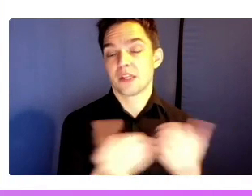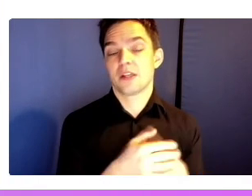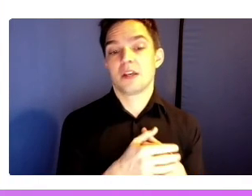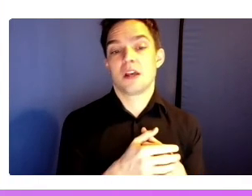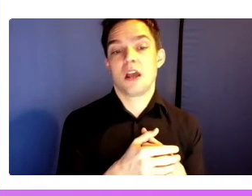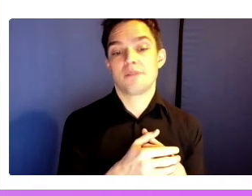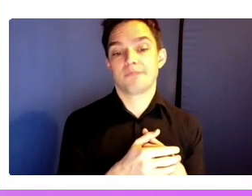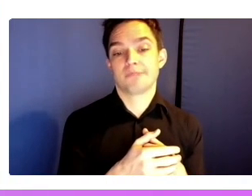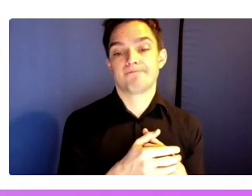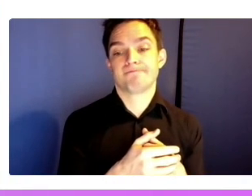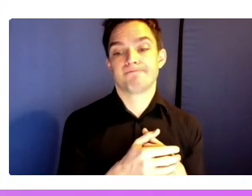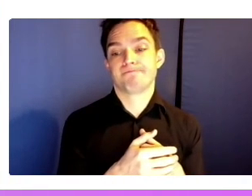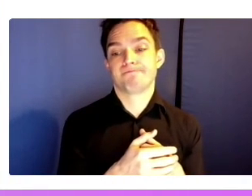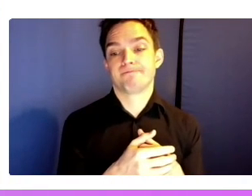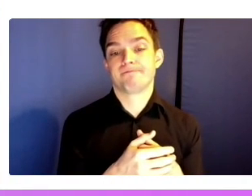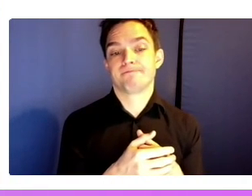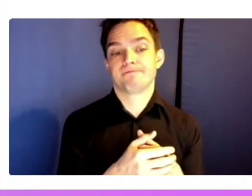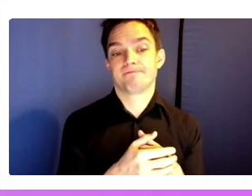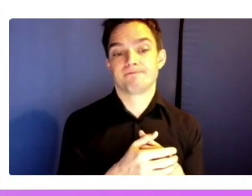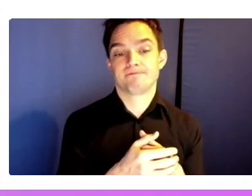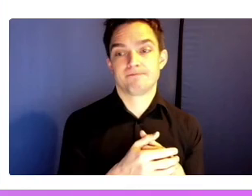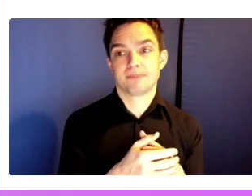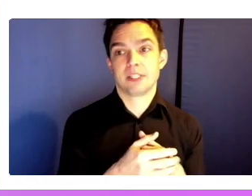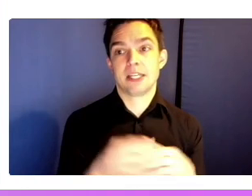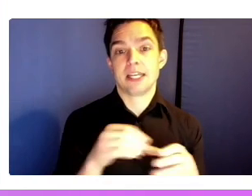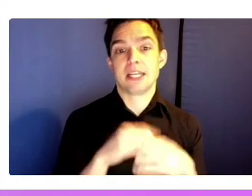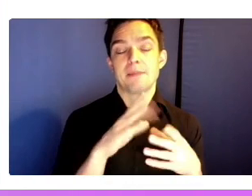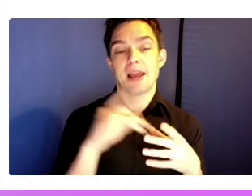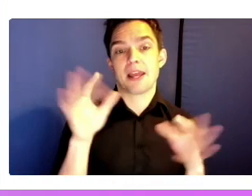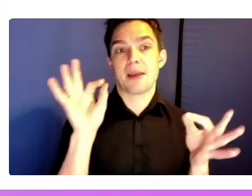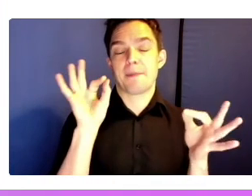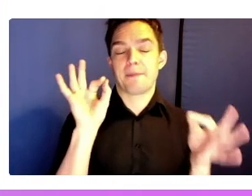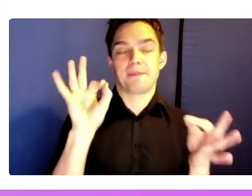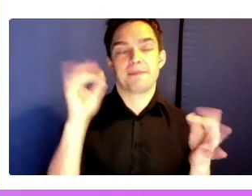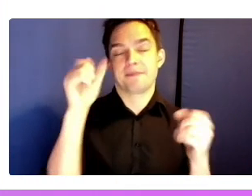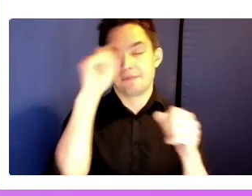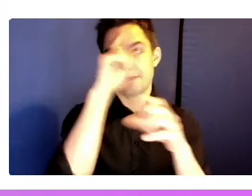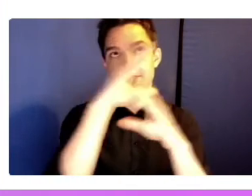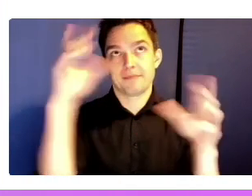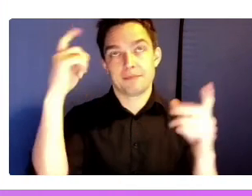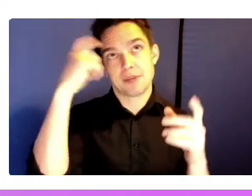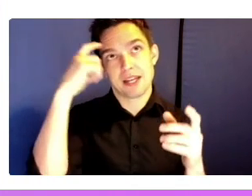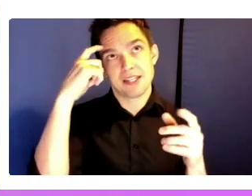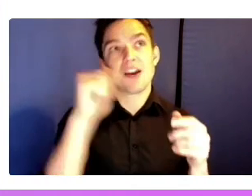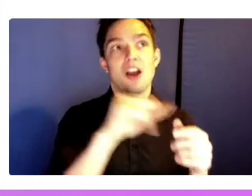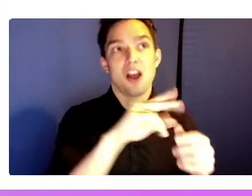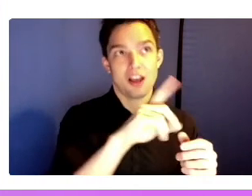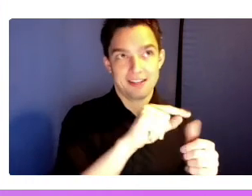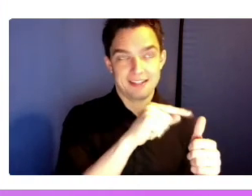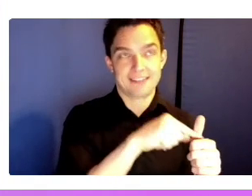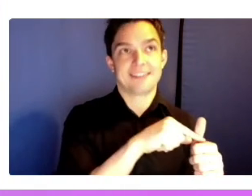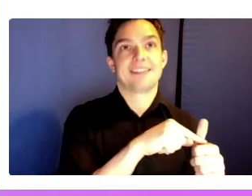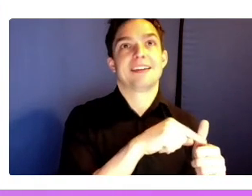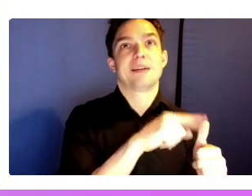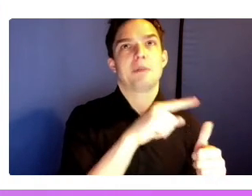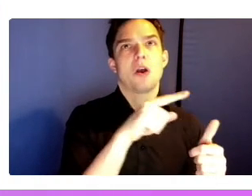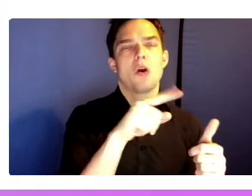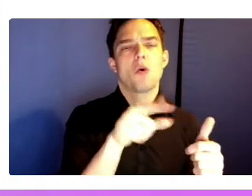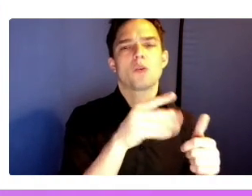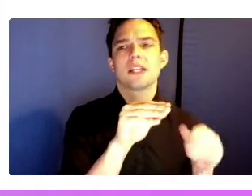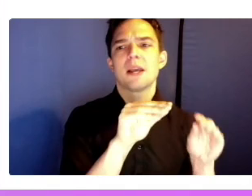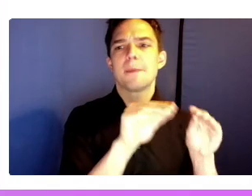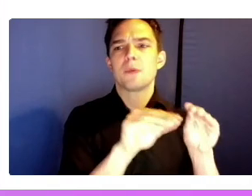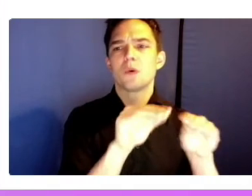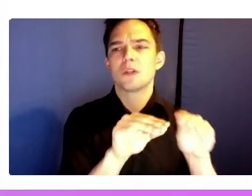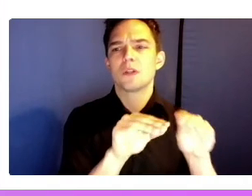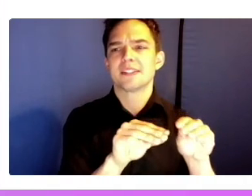like in my ideal brain, it's you have the audit, but you're only putting pieces